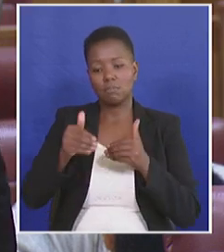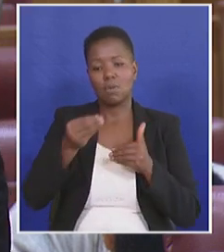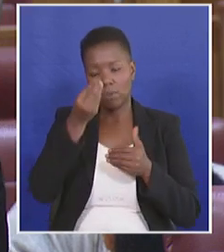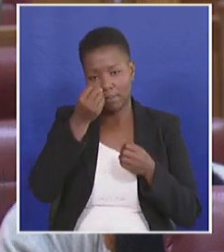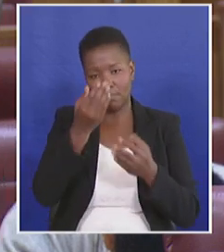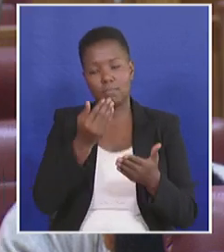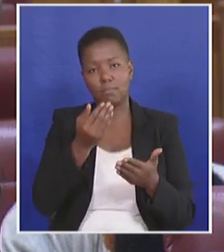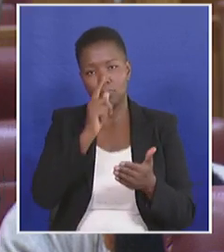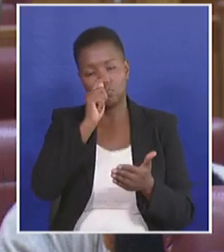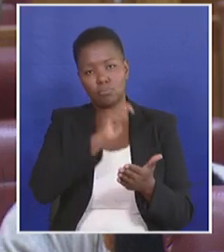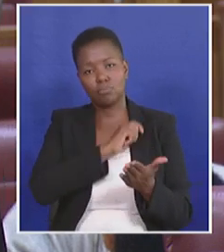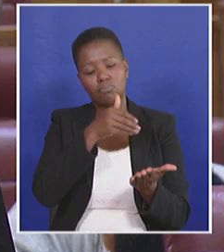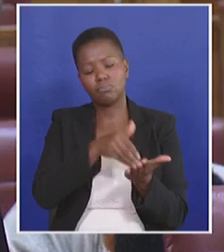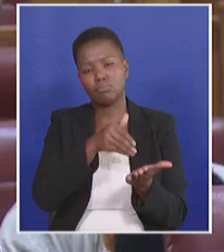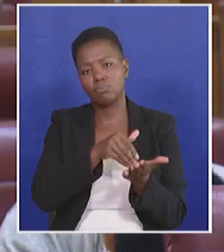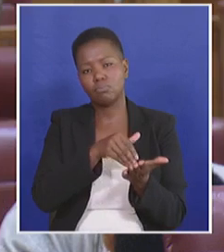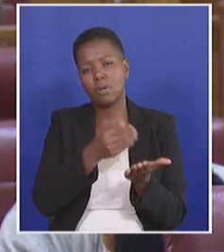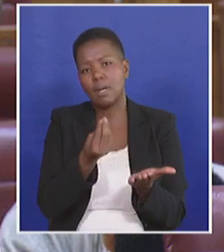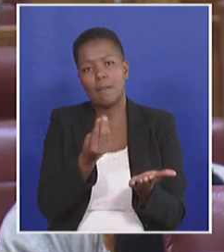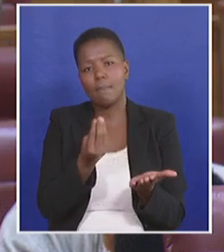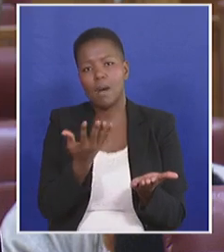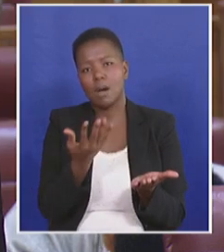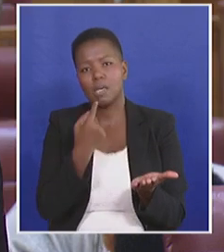detail around the question of what